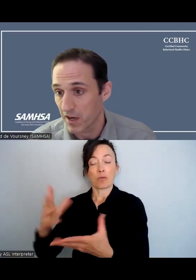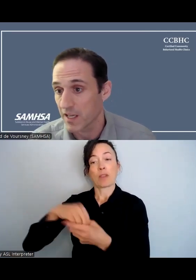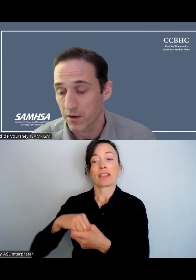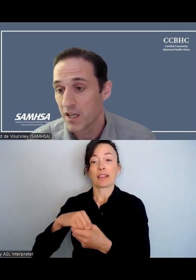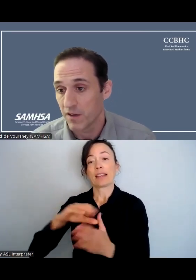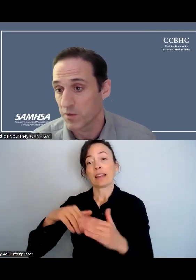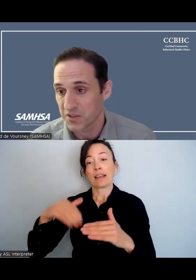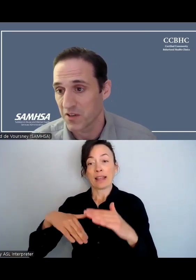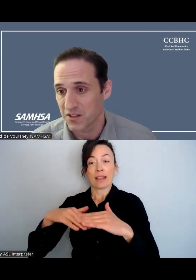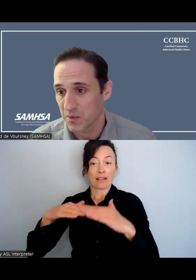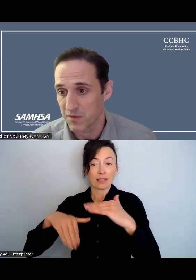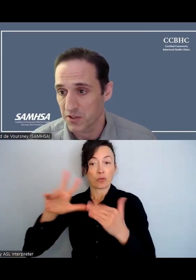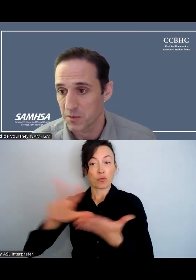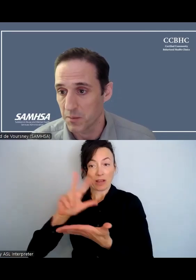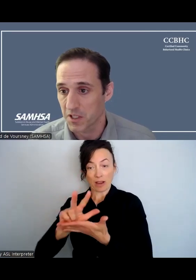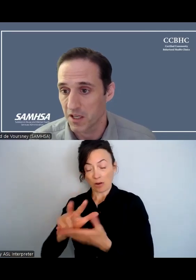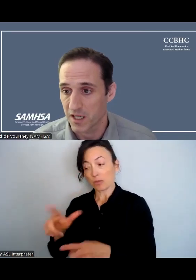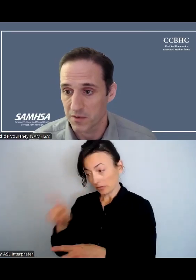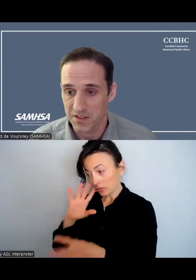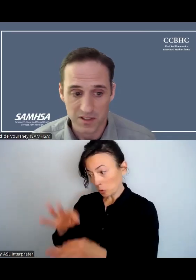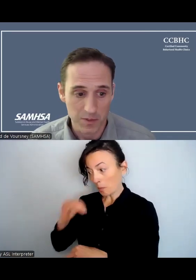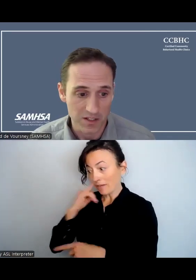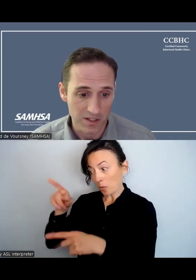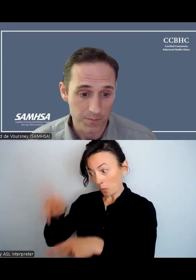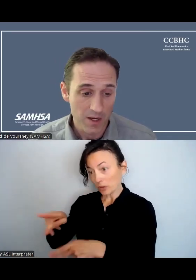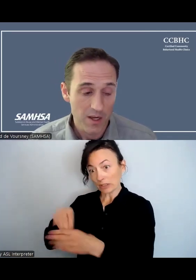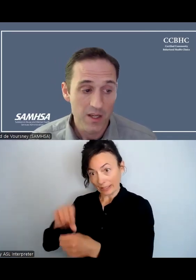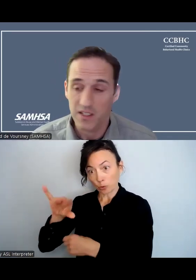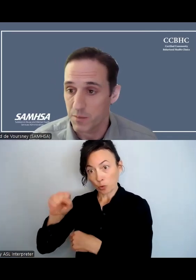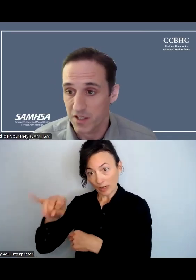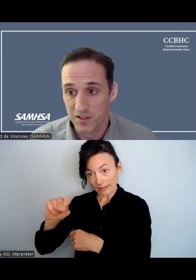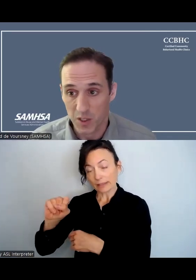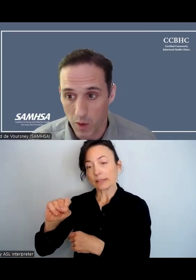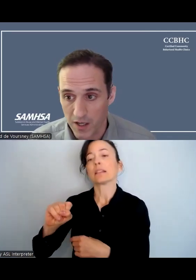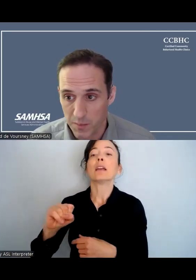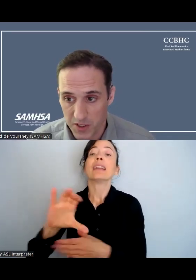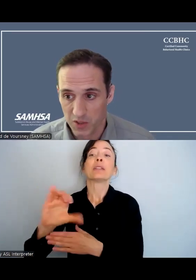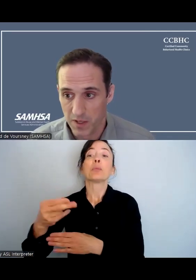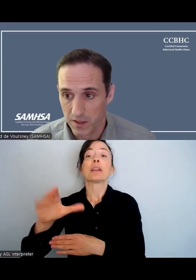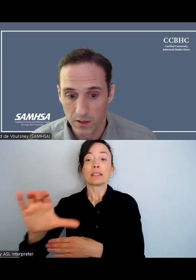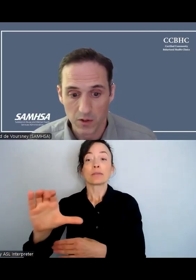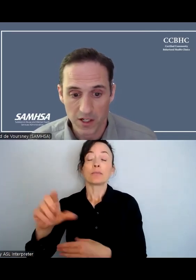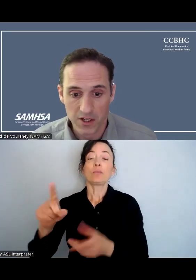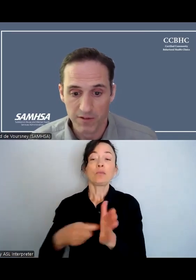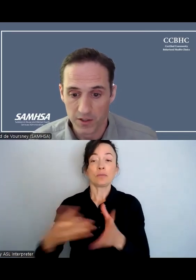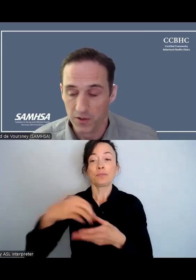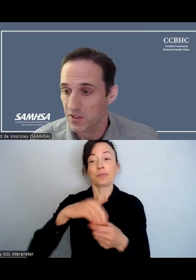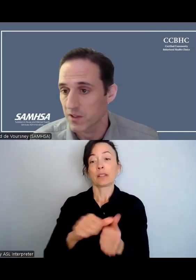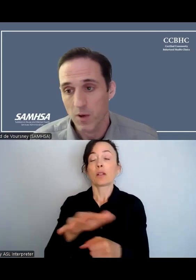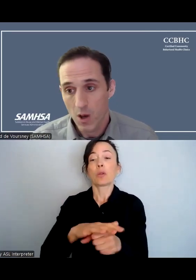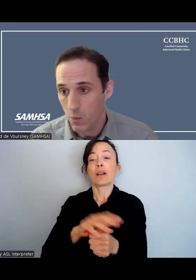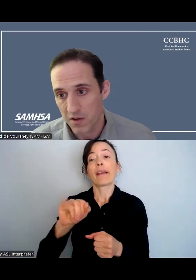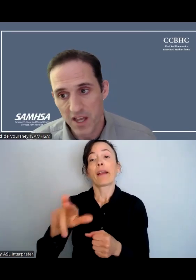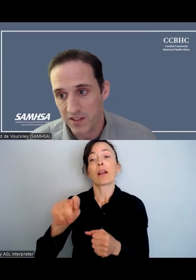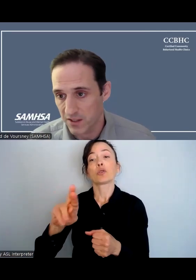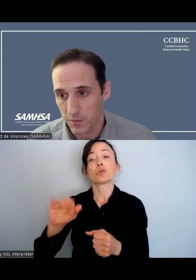on them finding out if someone's in crisis when they first come into contact with the CCBHC. CCBHCs are required to participate in their local air traffic control